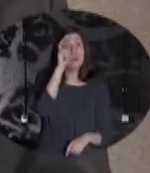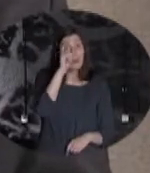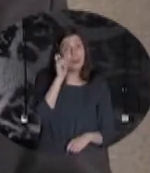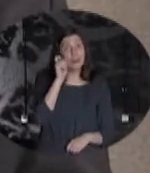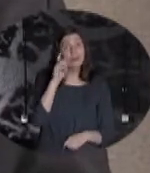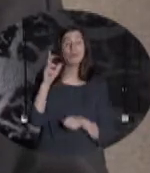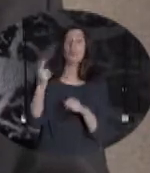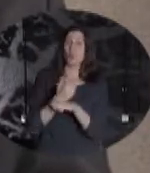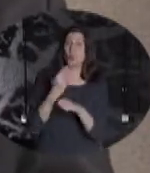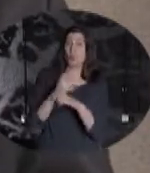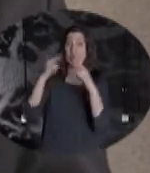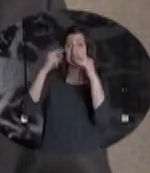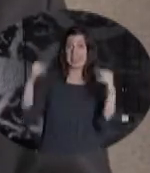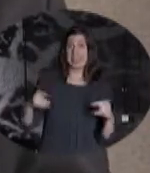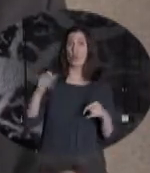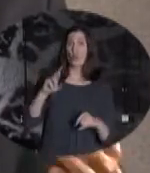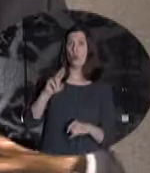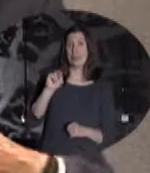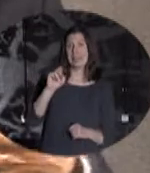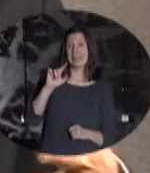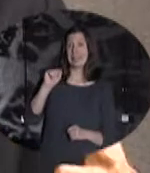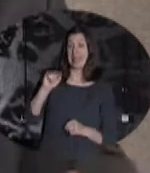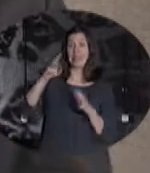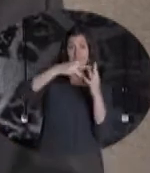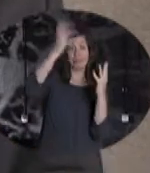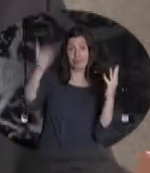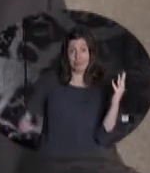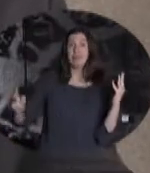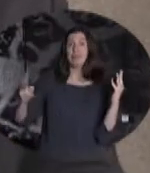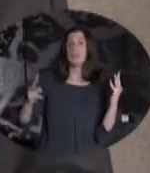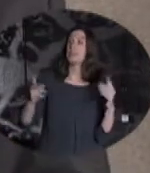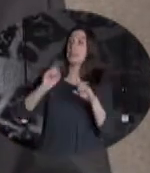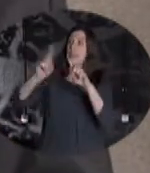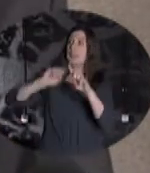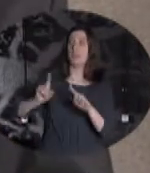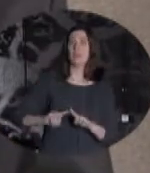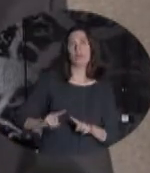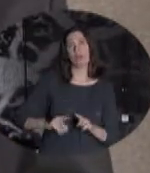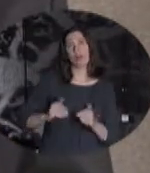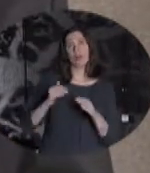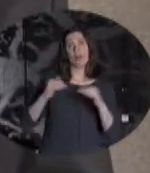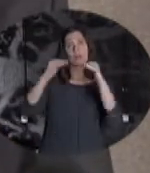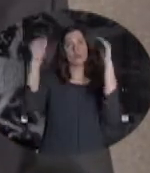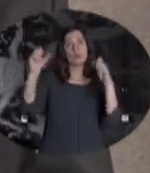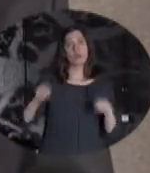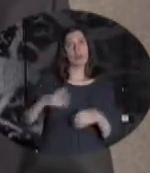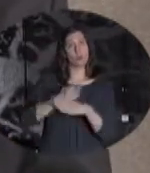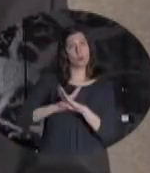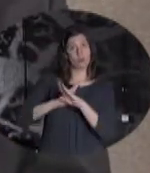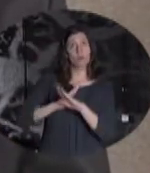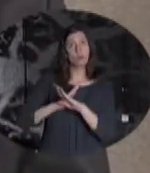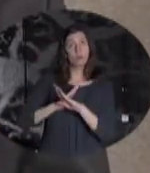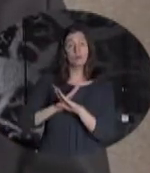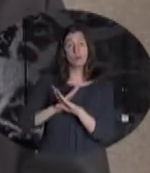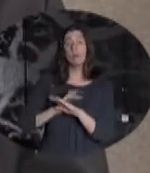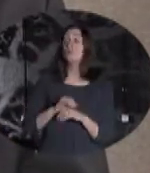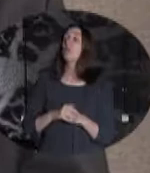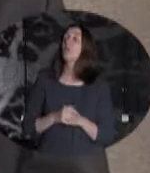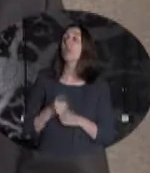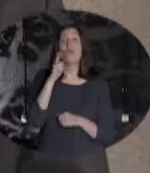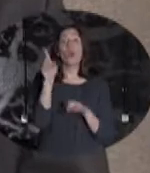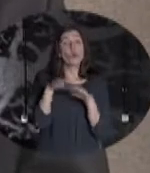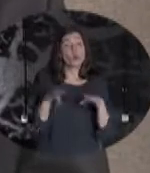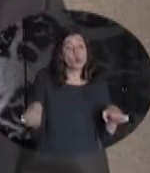use a tent or use a net. There are different grades of those that can protect you from different kinds of insects. When you're talking about your